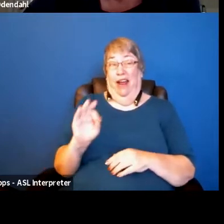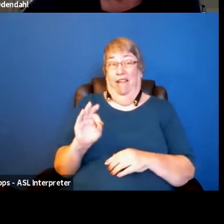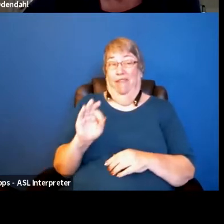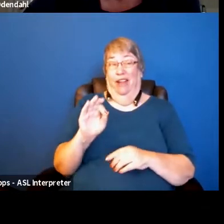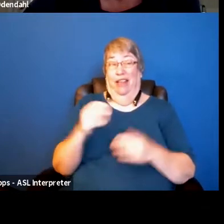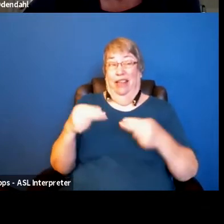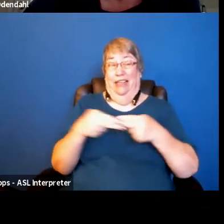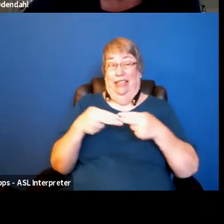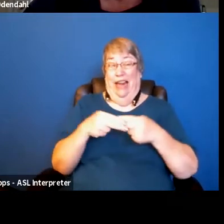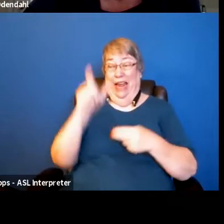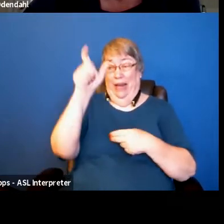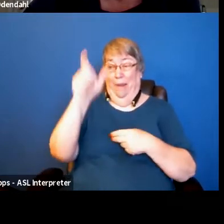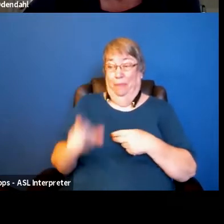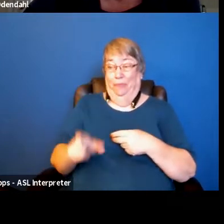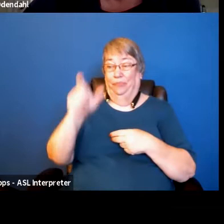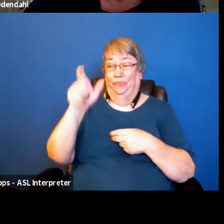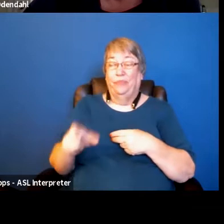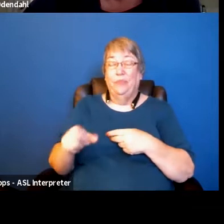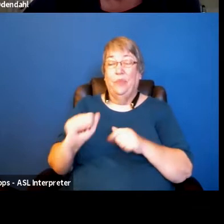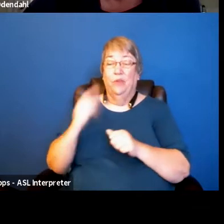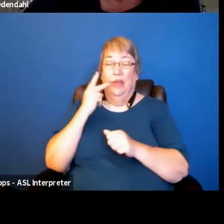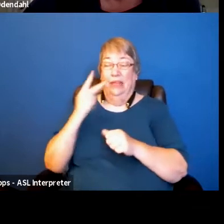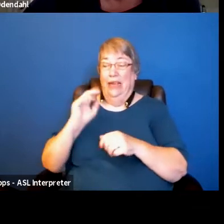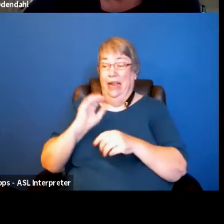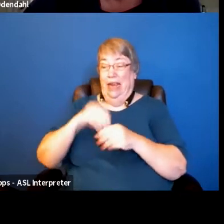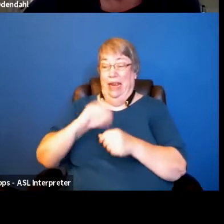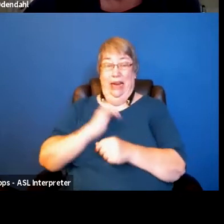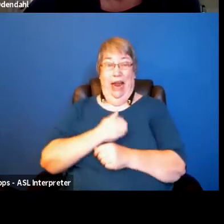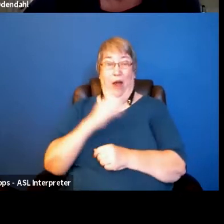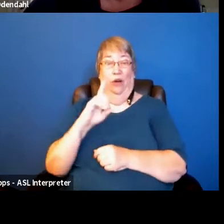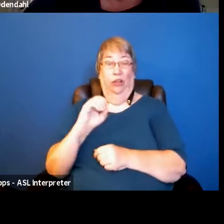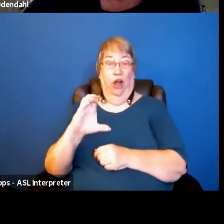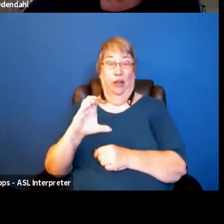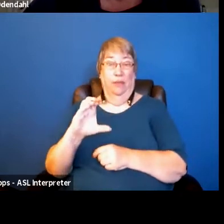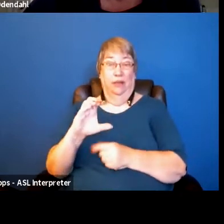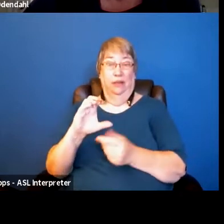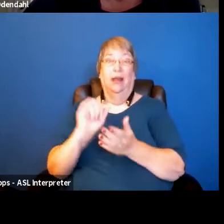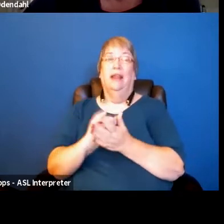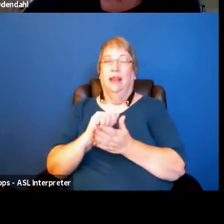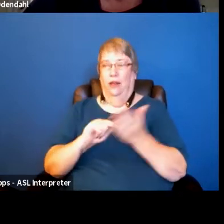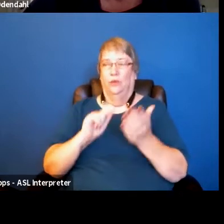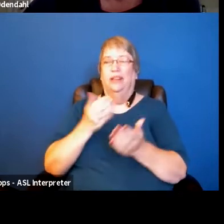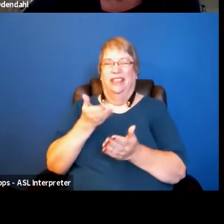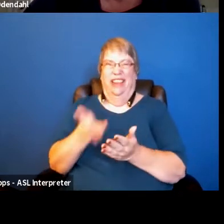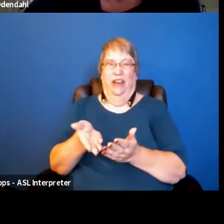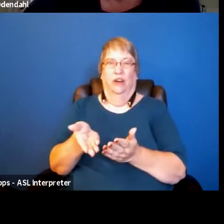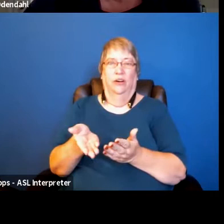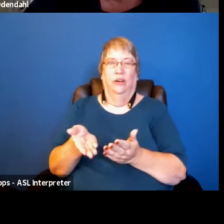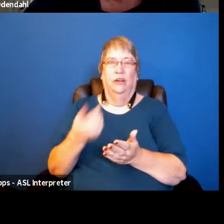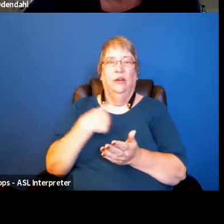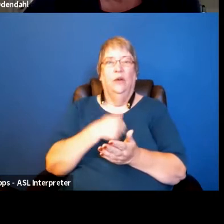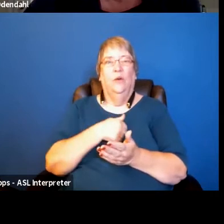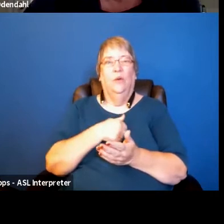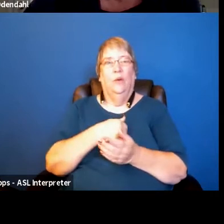the documents that HMA's created, this is what you'll find in those documents. And we call this out